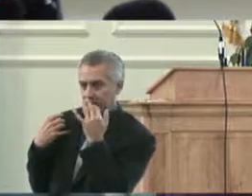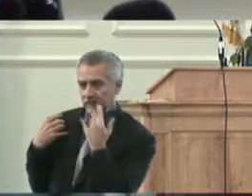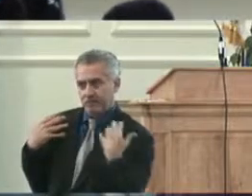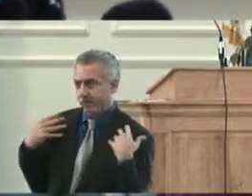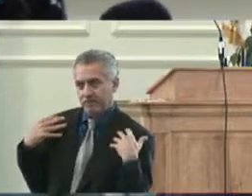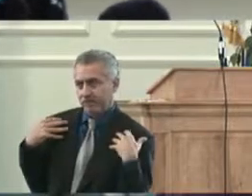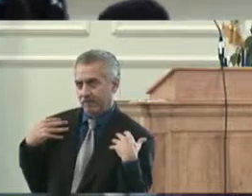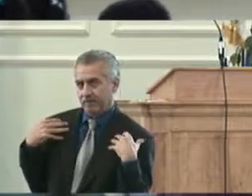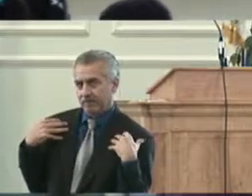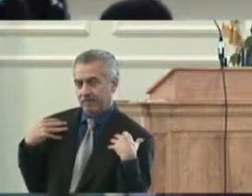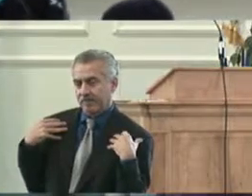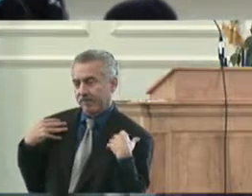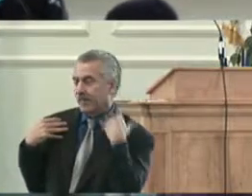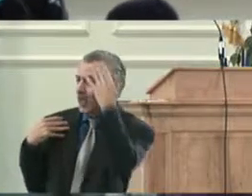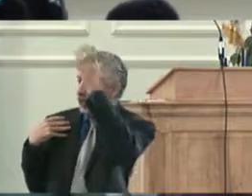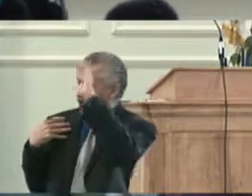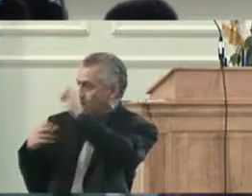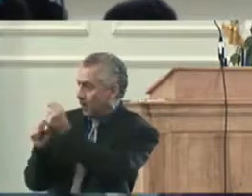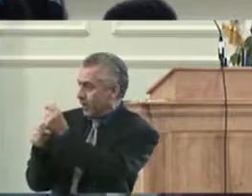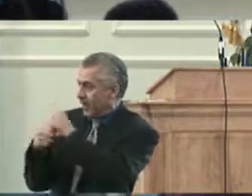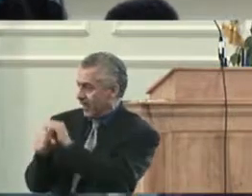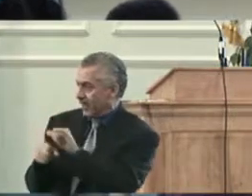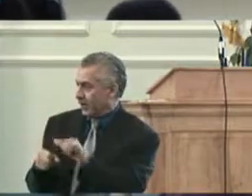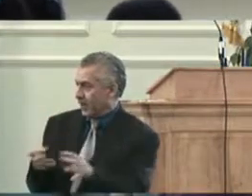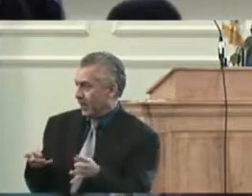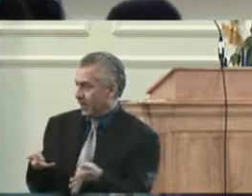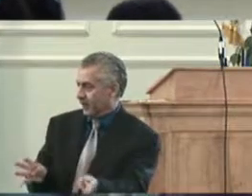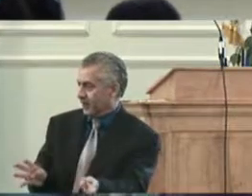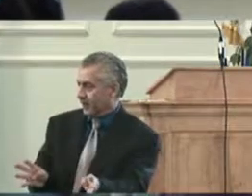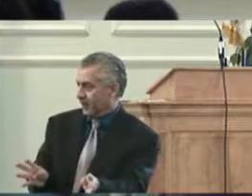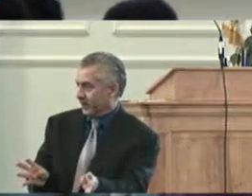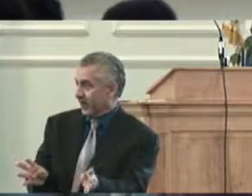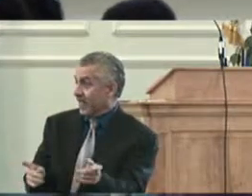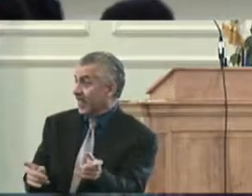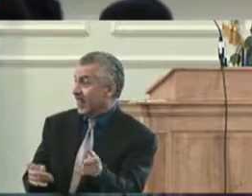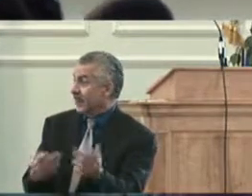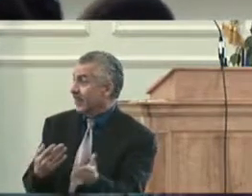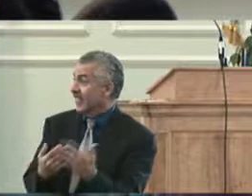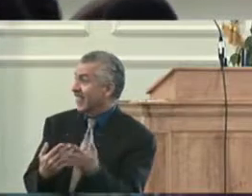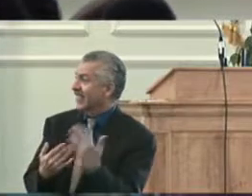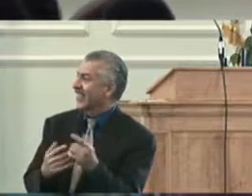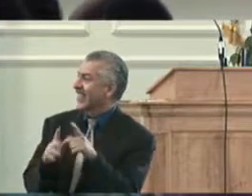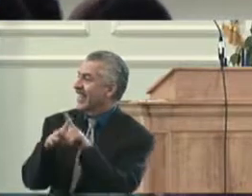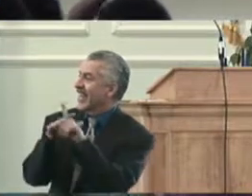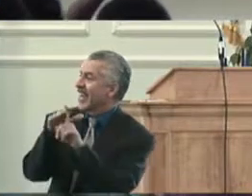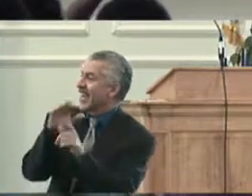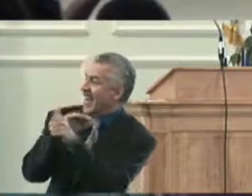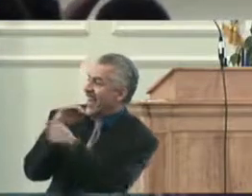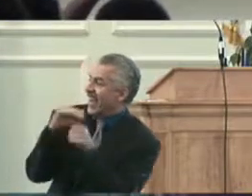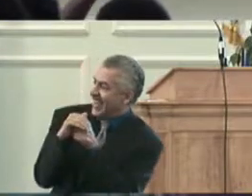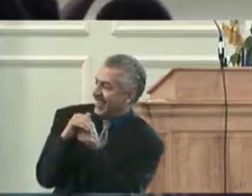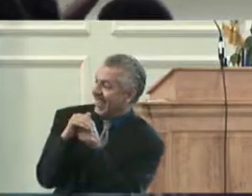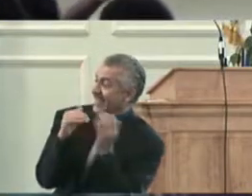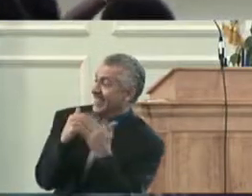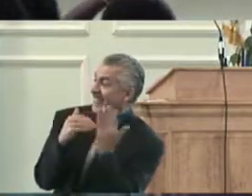colors. God made it like that so she could hide easily from predators, and the predators would not get their